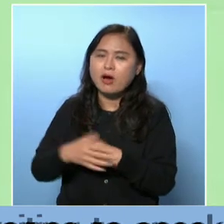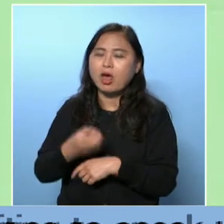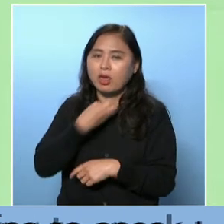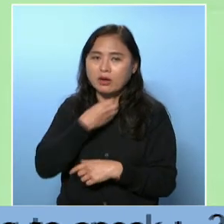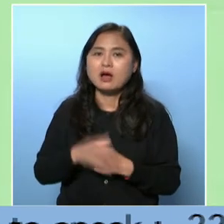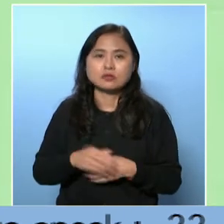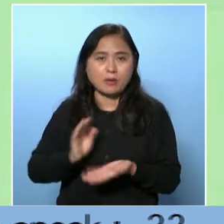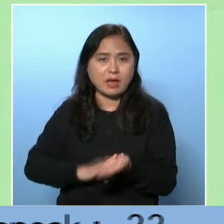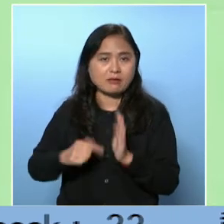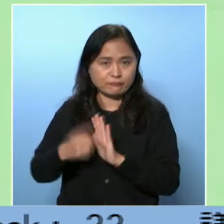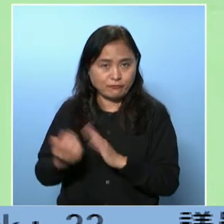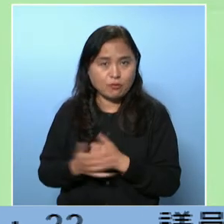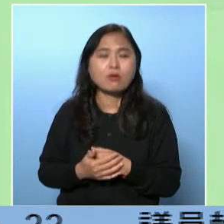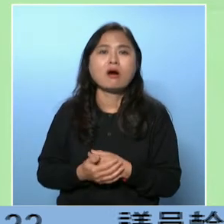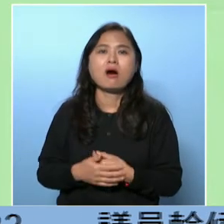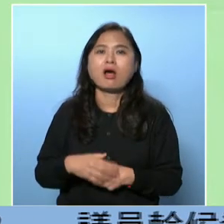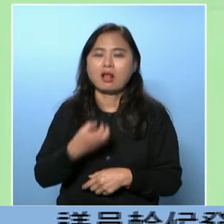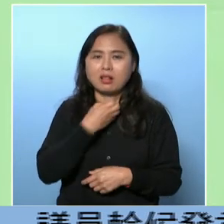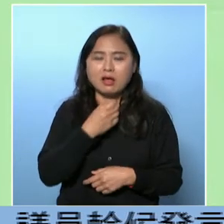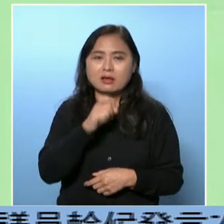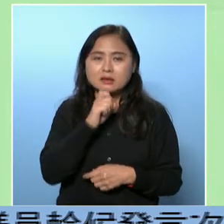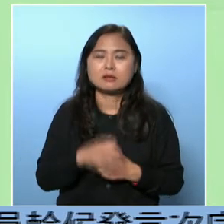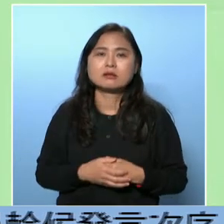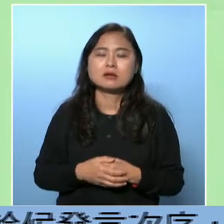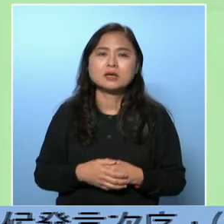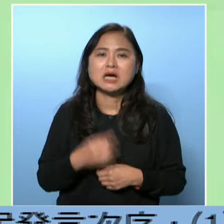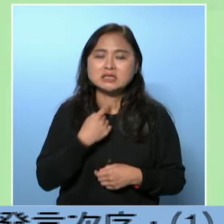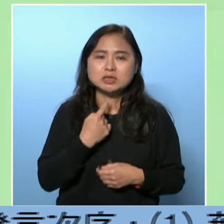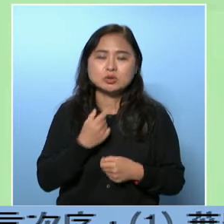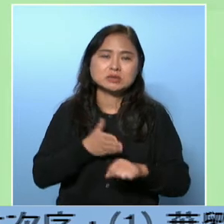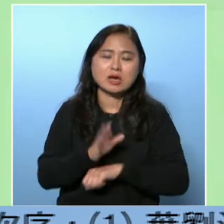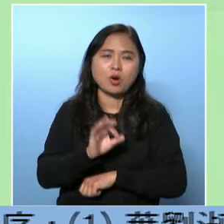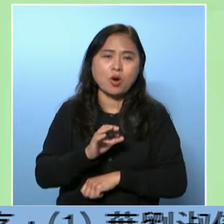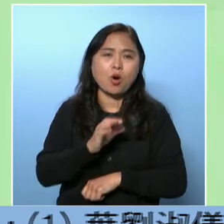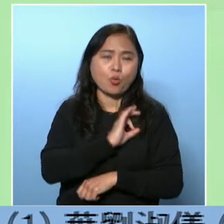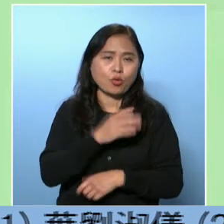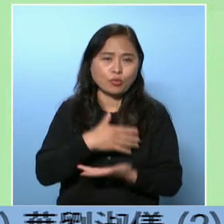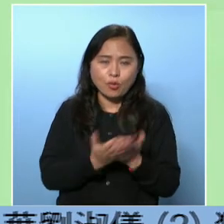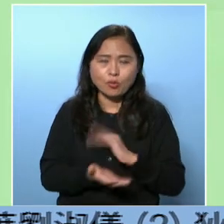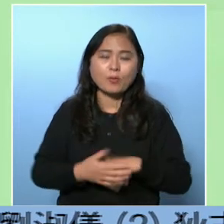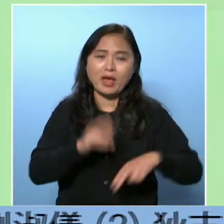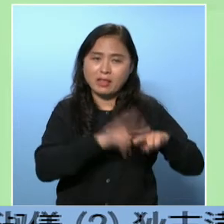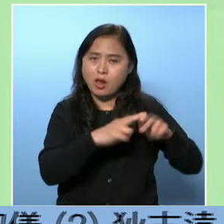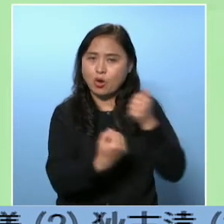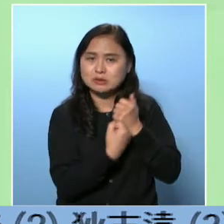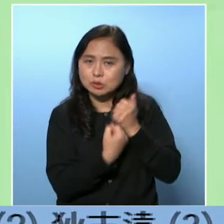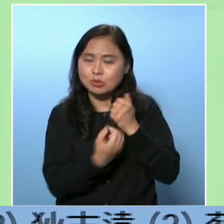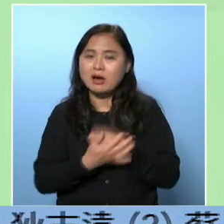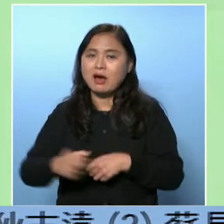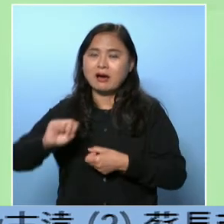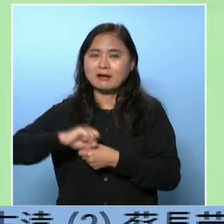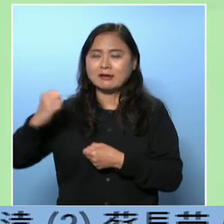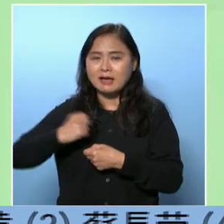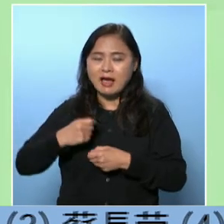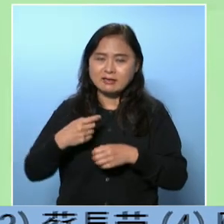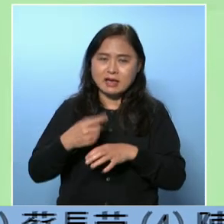transmission chains, which is widespread. We may not be able to just rely on ourselves.